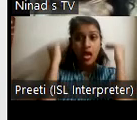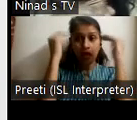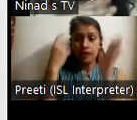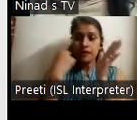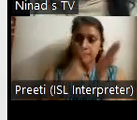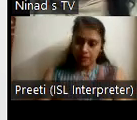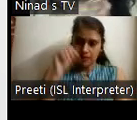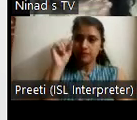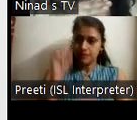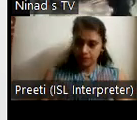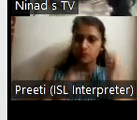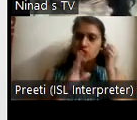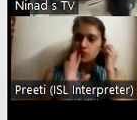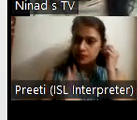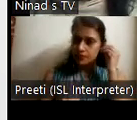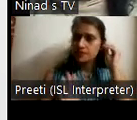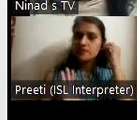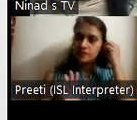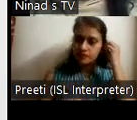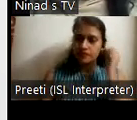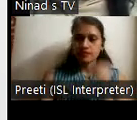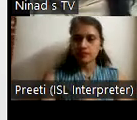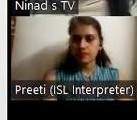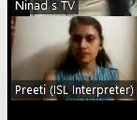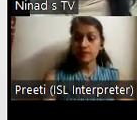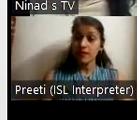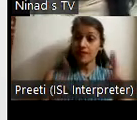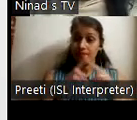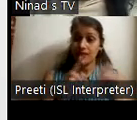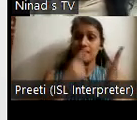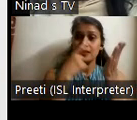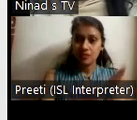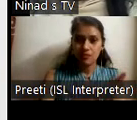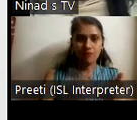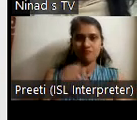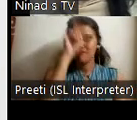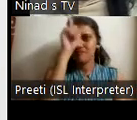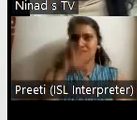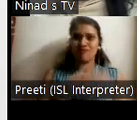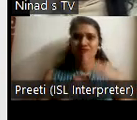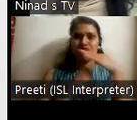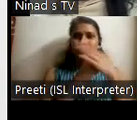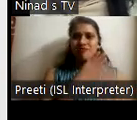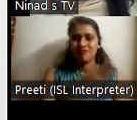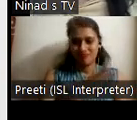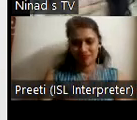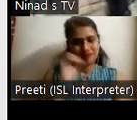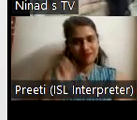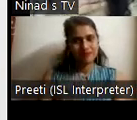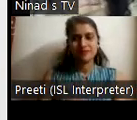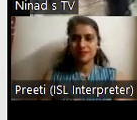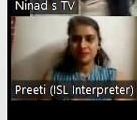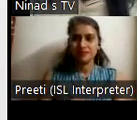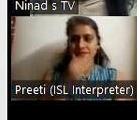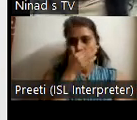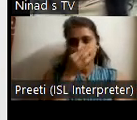respectable positions and honorable members of our country who are governing the entire country.